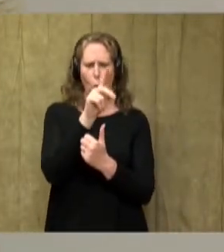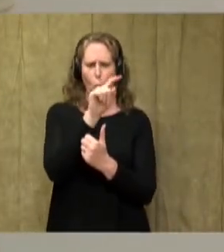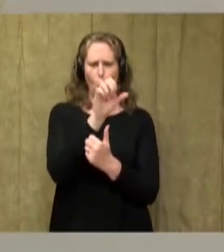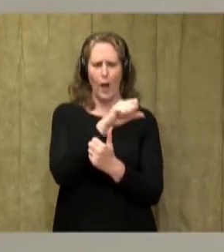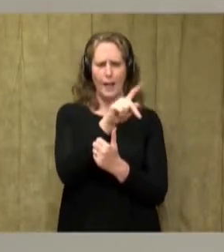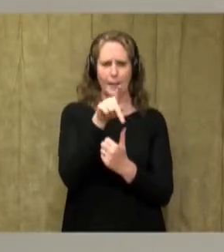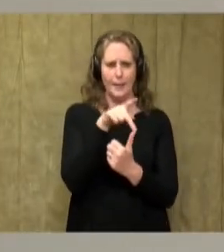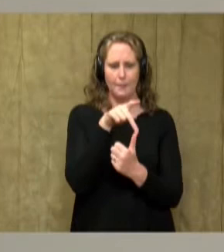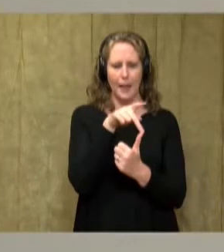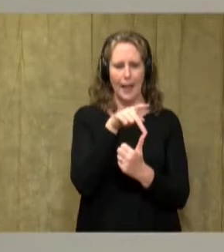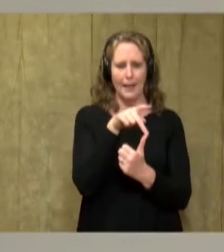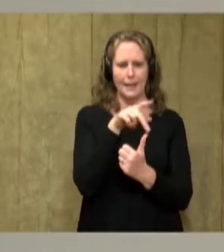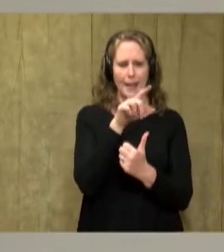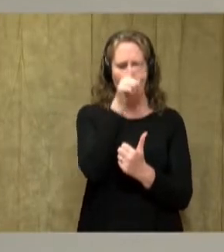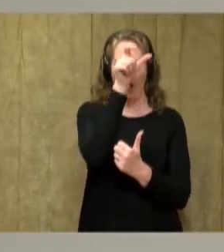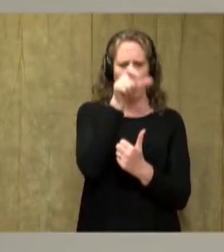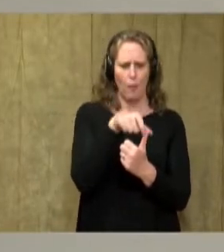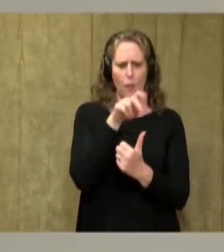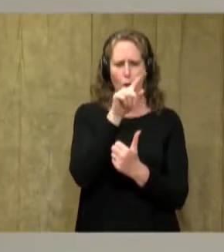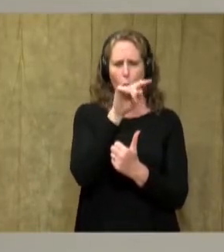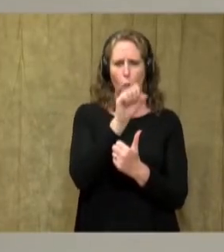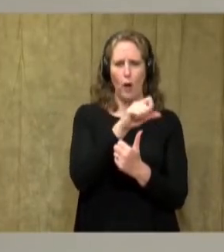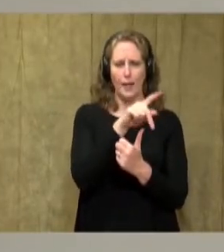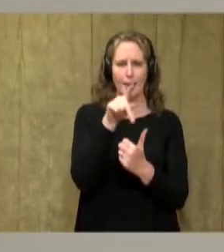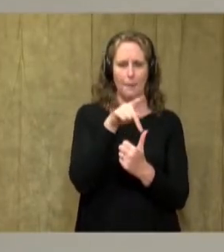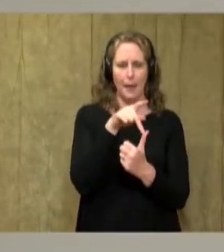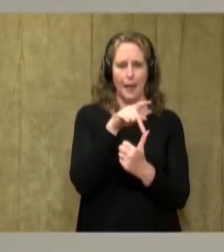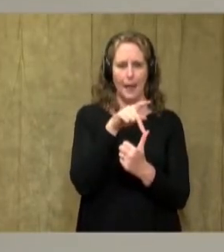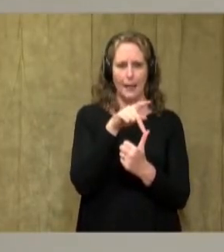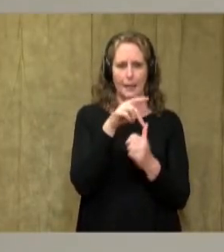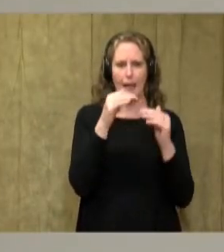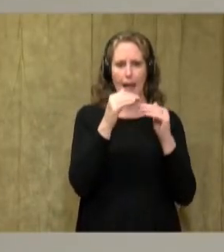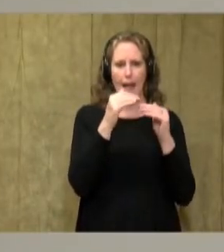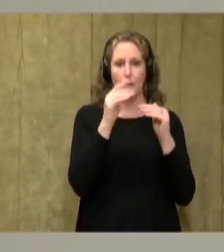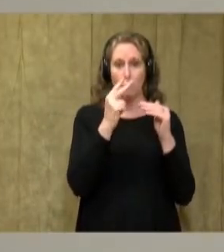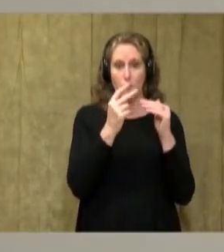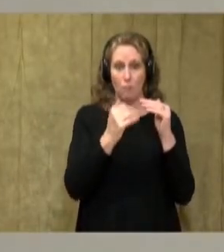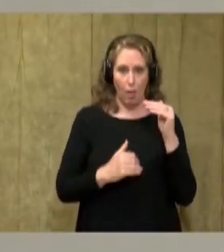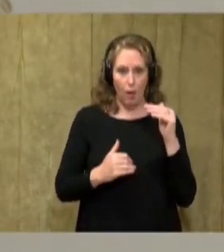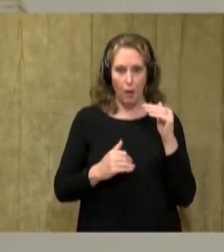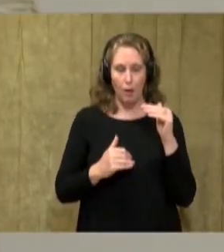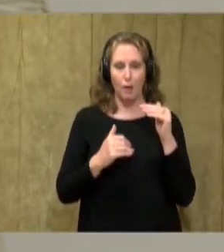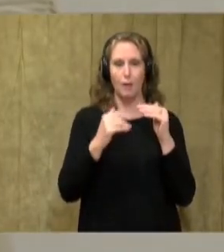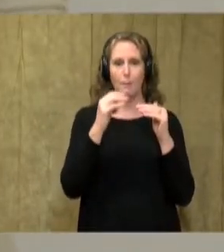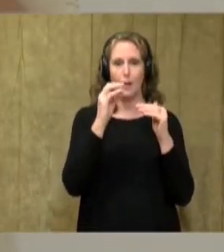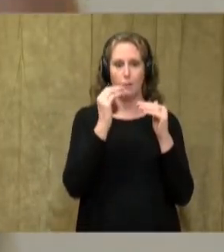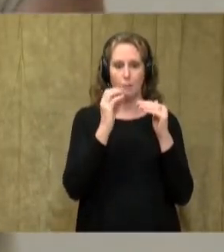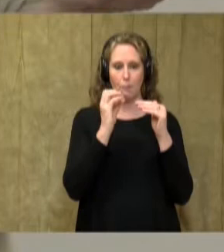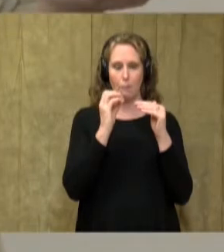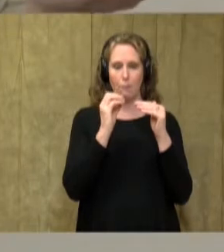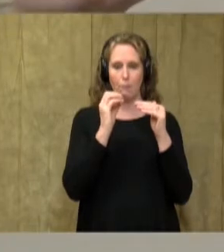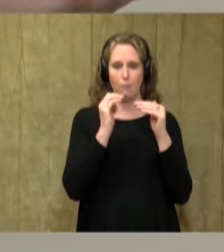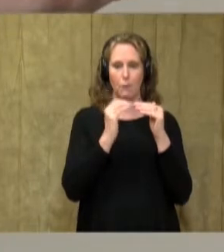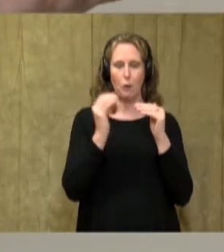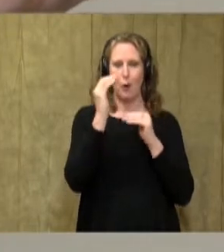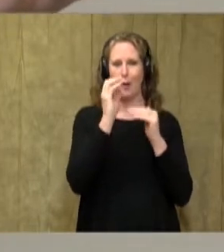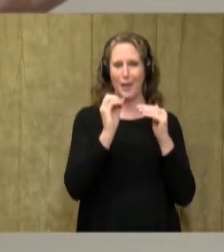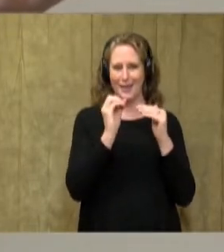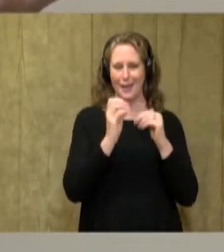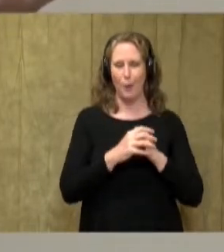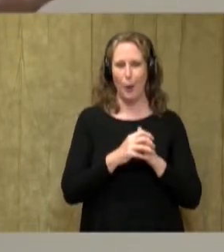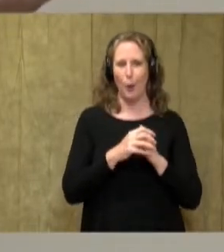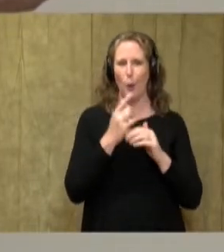says the ones place value is less than 2, but greater than 1. What digit could that